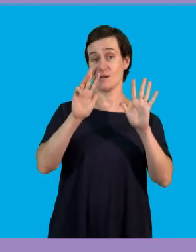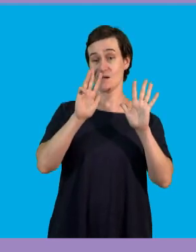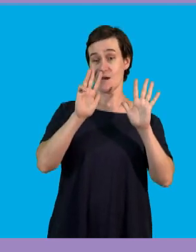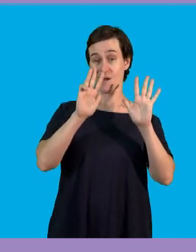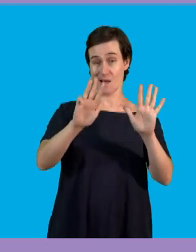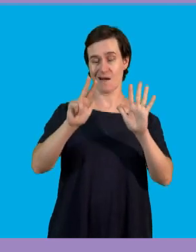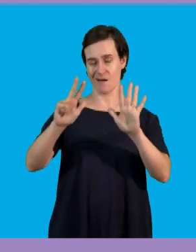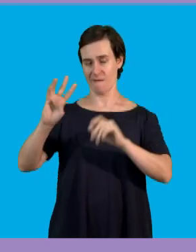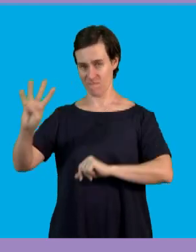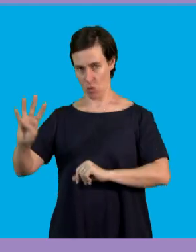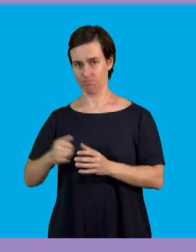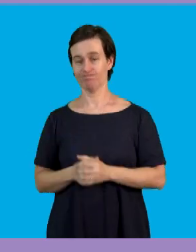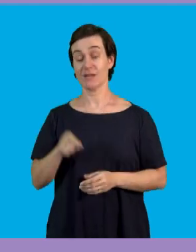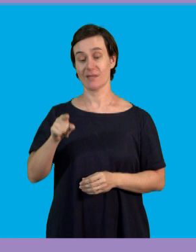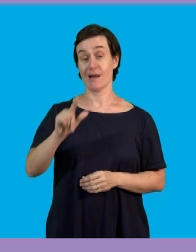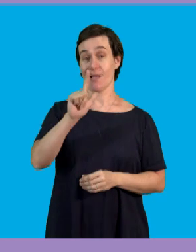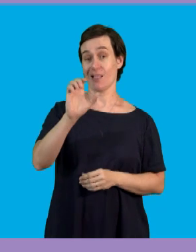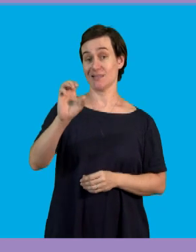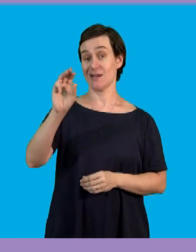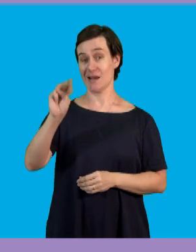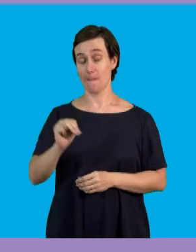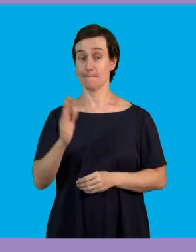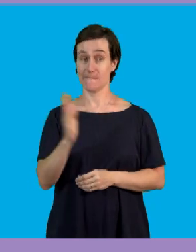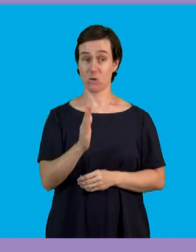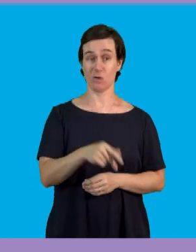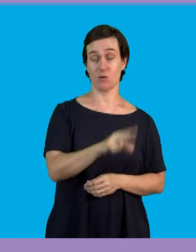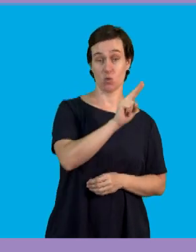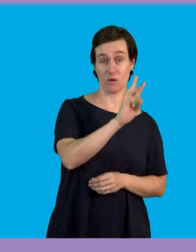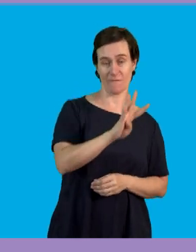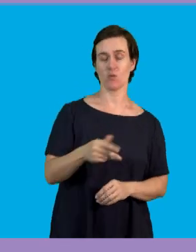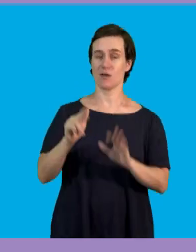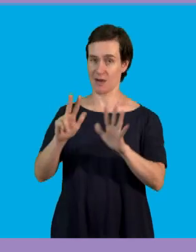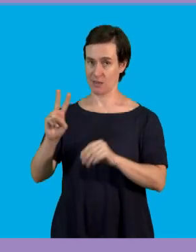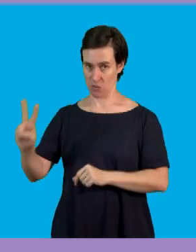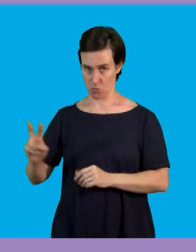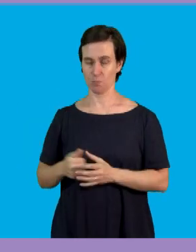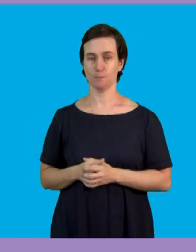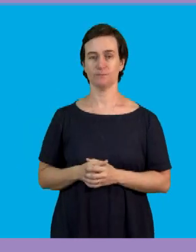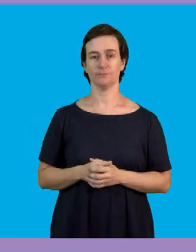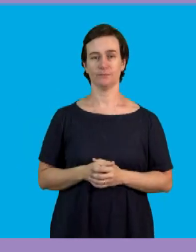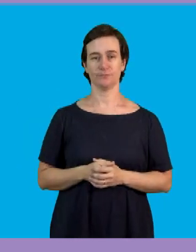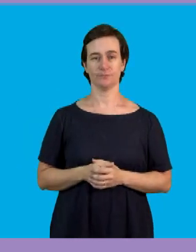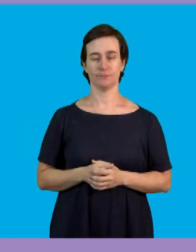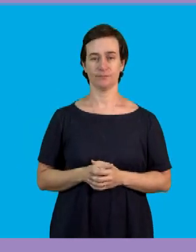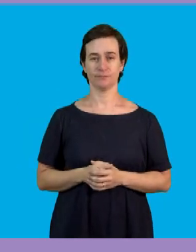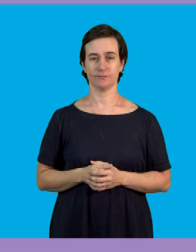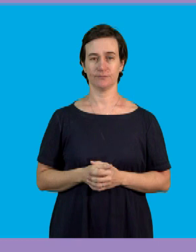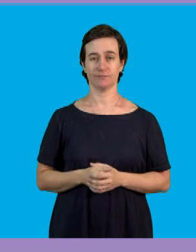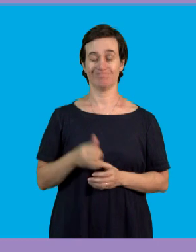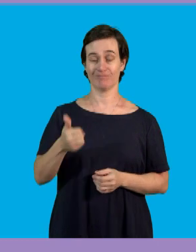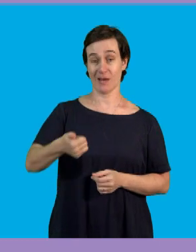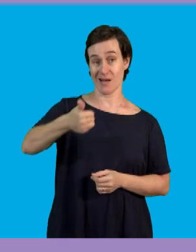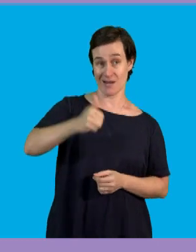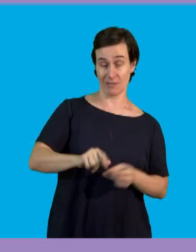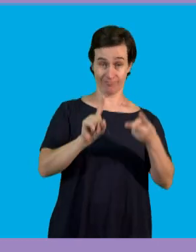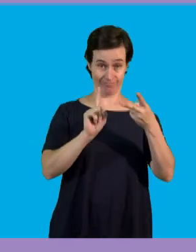984. So that is the lowest common multiple between 24 and 82. Let's move on